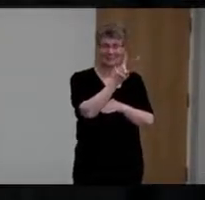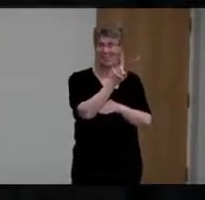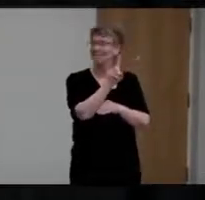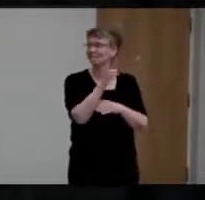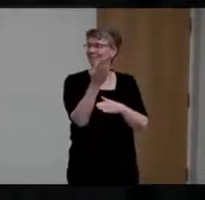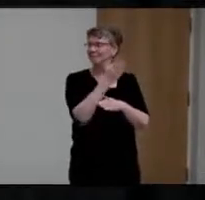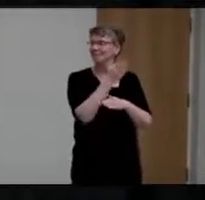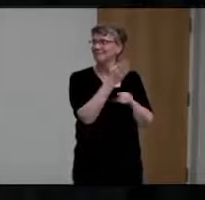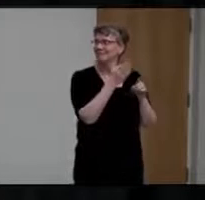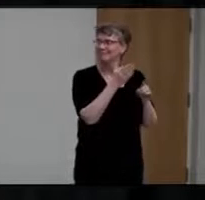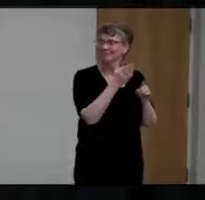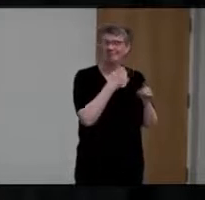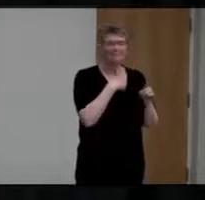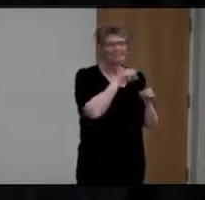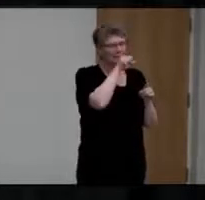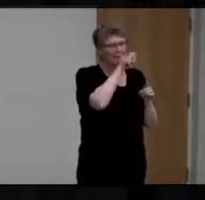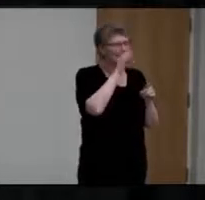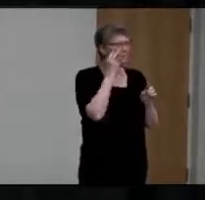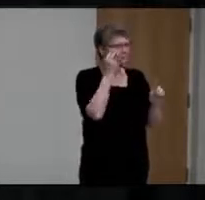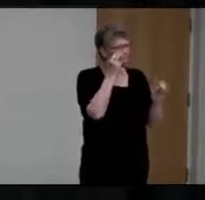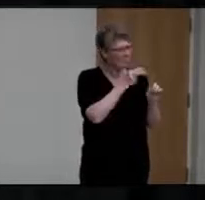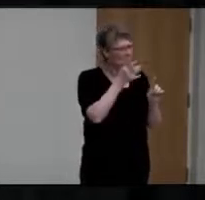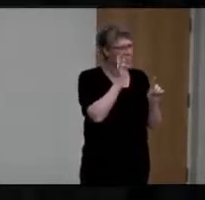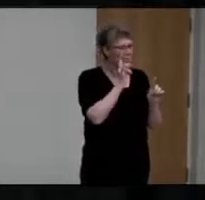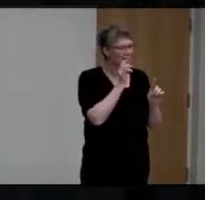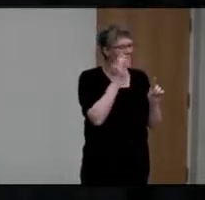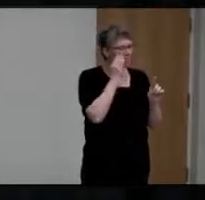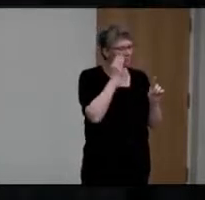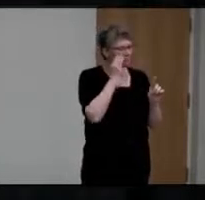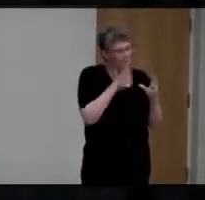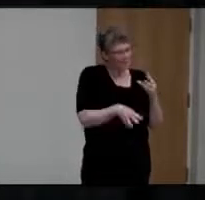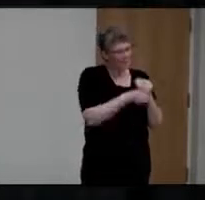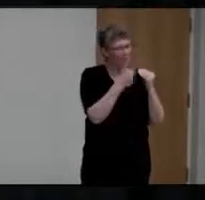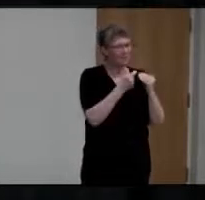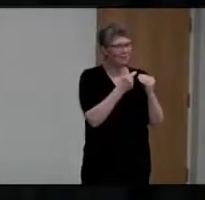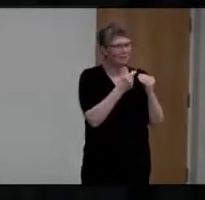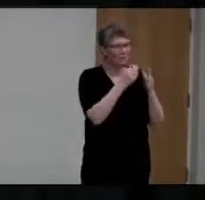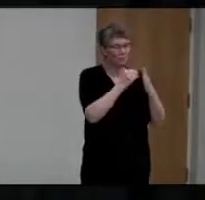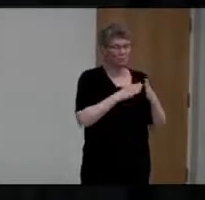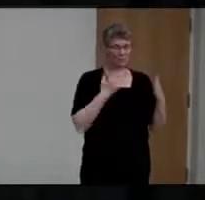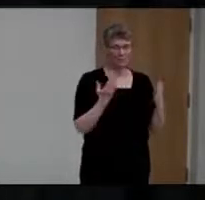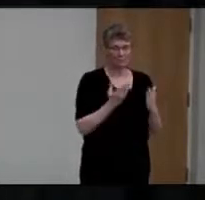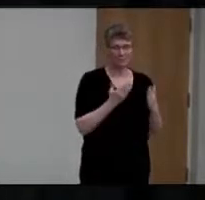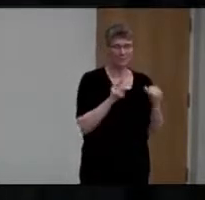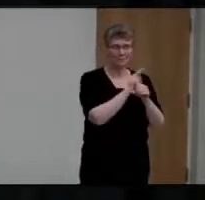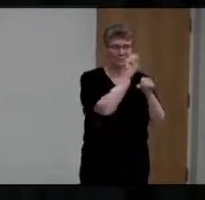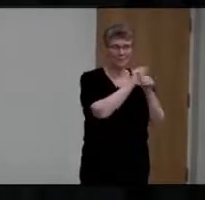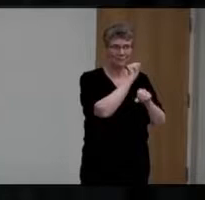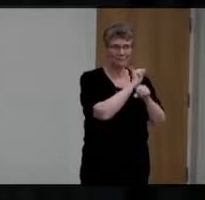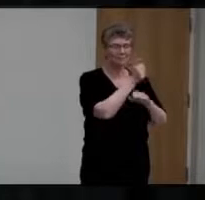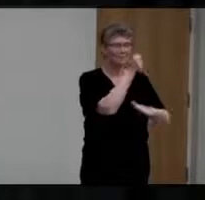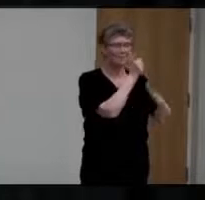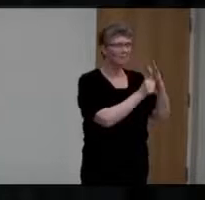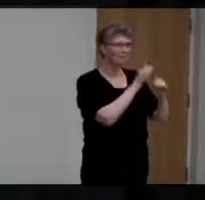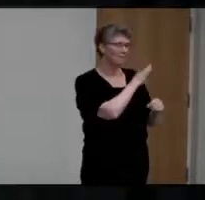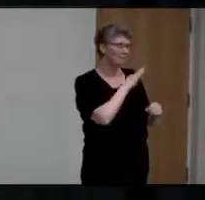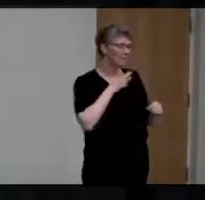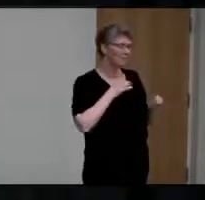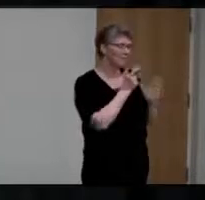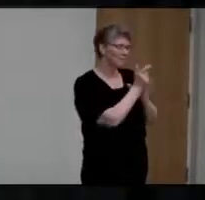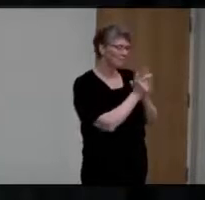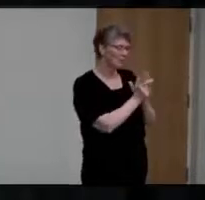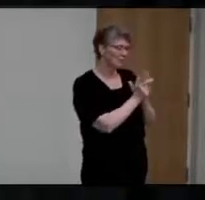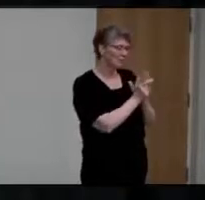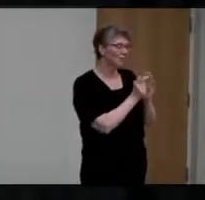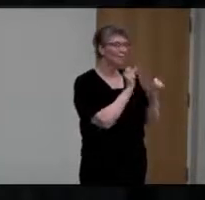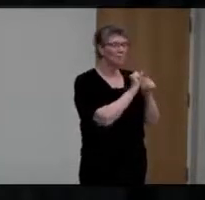just loved your perspective already. I know you're bringing a lot to the table tonight. A student at the University of Alberta's Faculty of Law. Hero's work focuses on